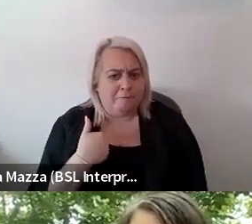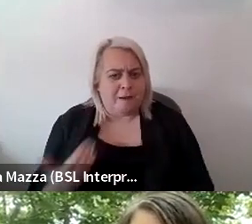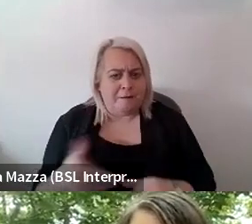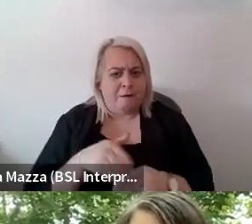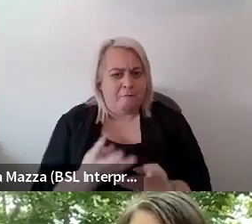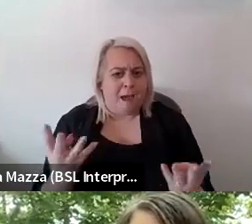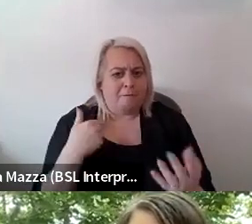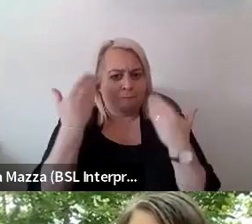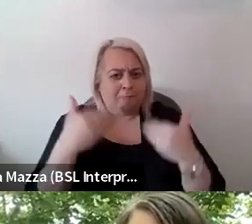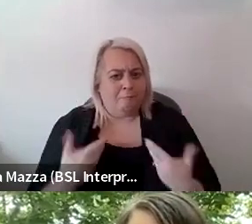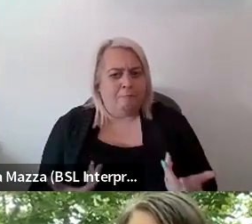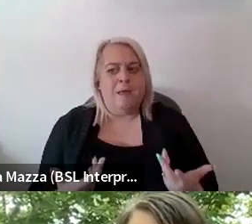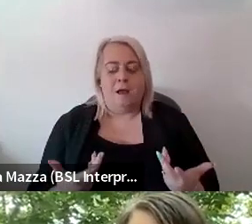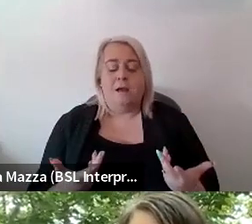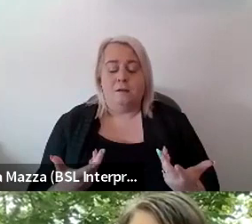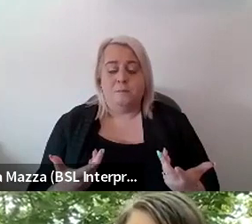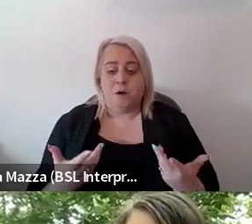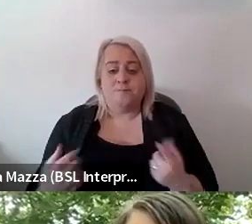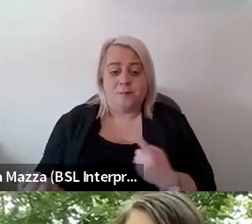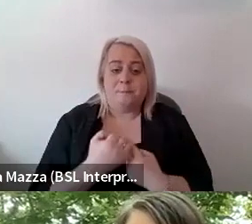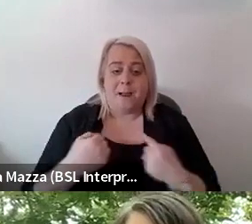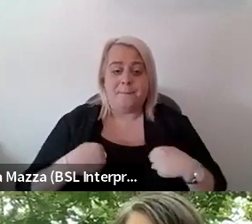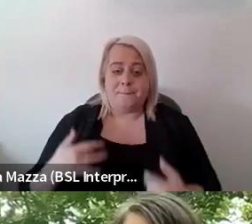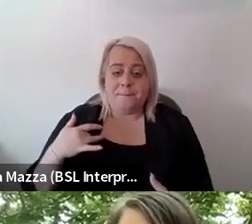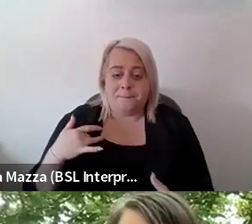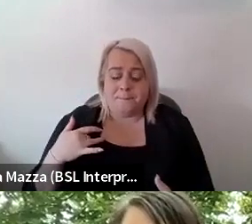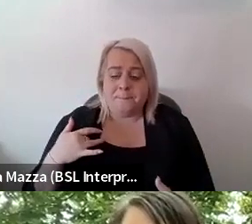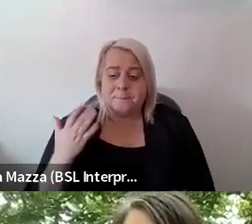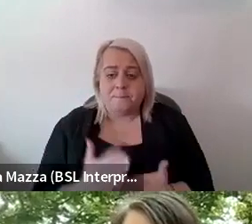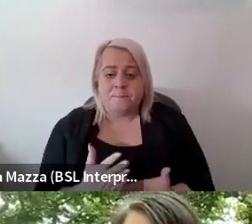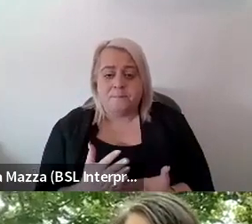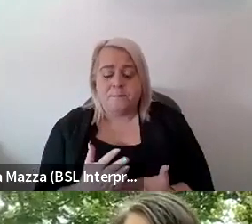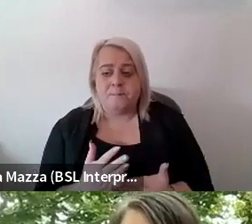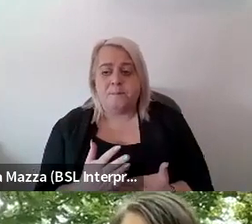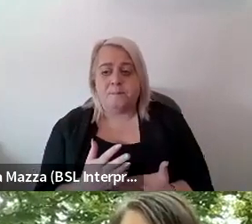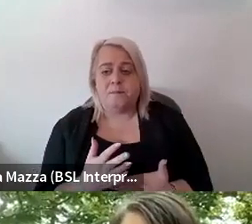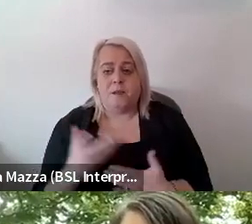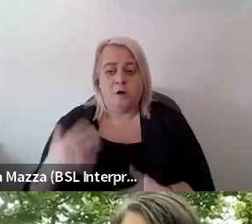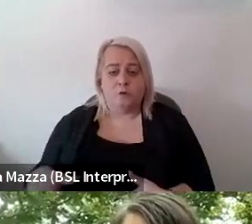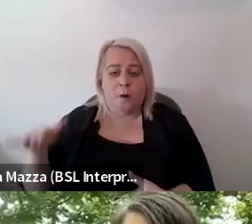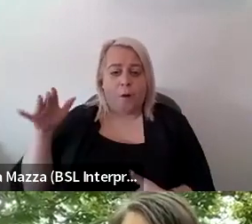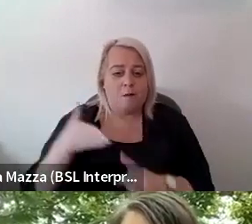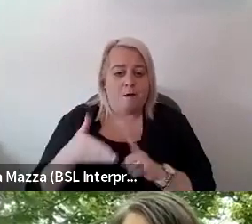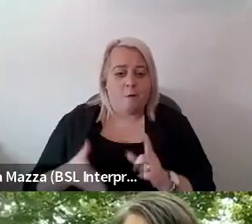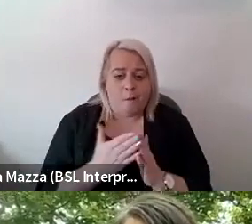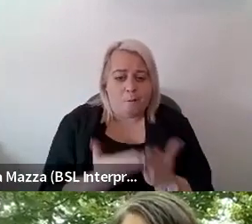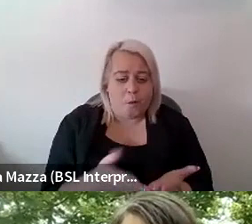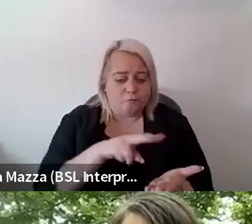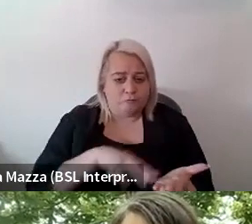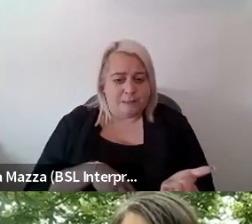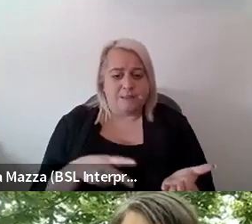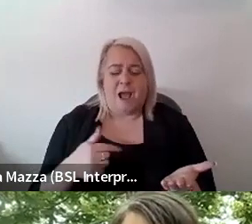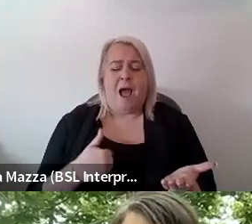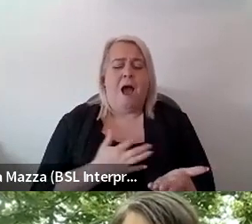But it does affect me. And like I said previously. Growing up, I avoided books. I avoided reading, and I